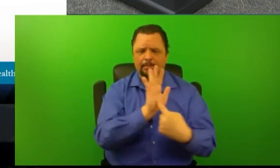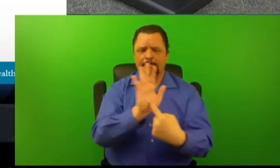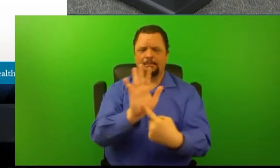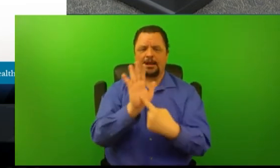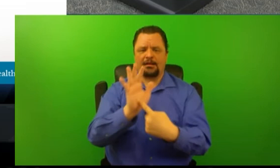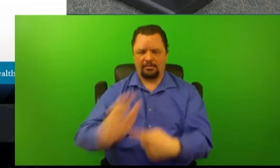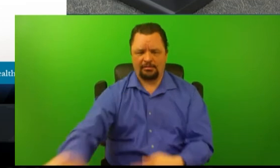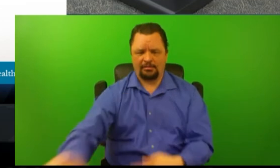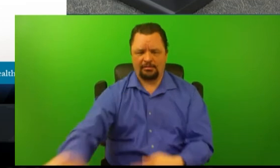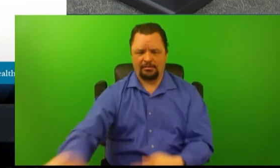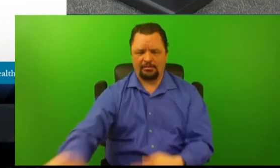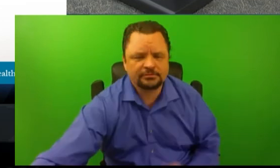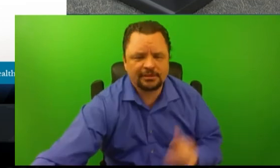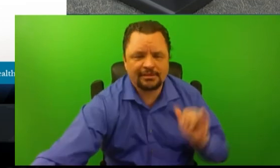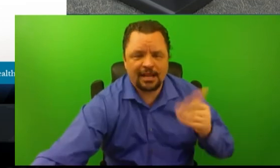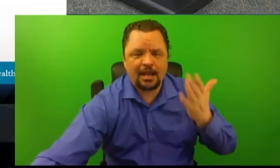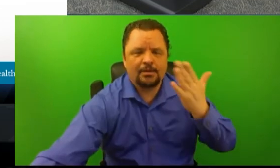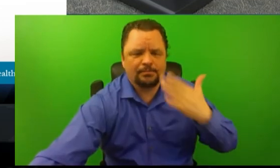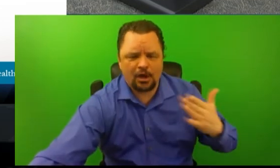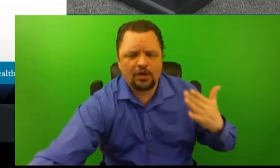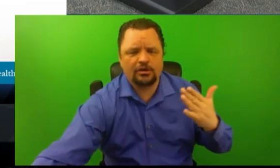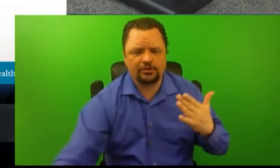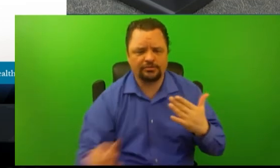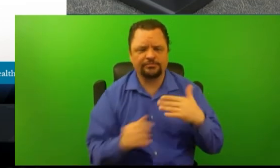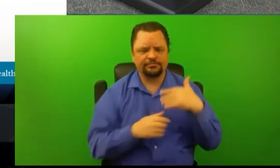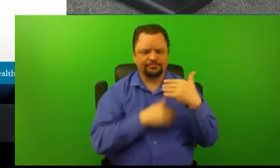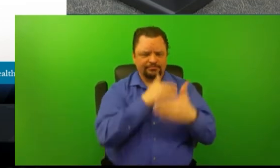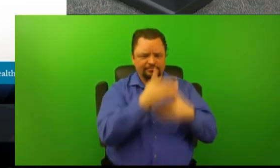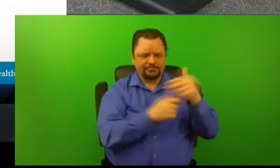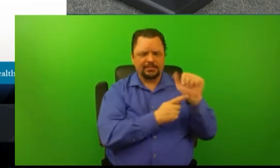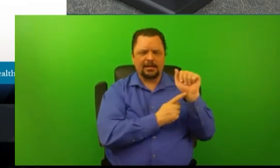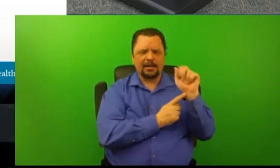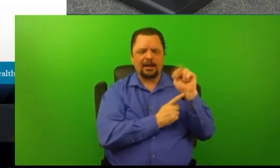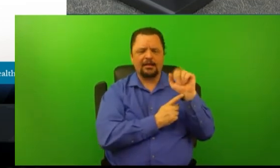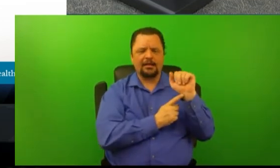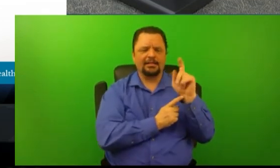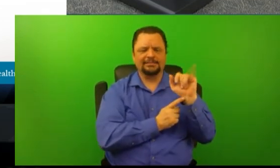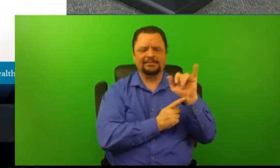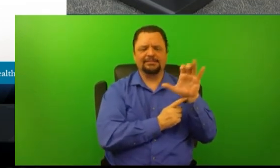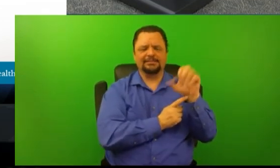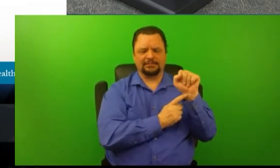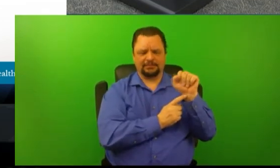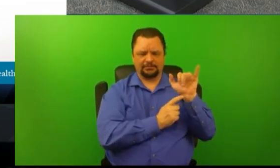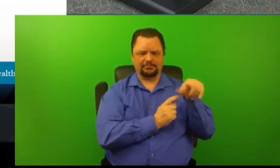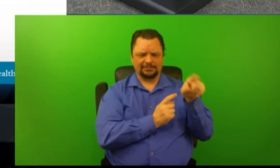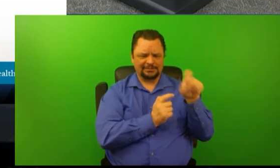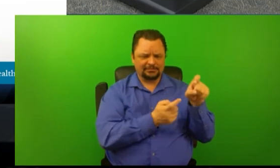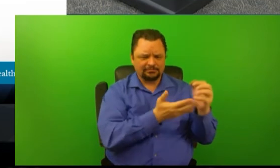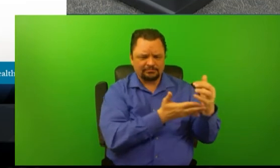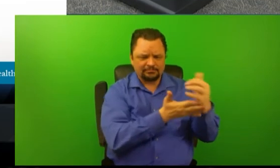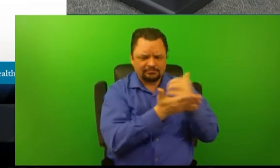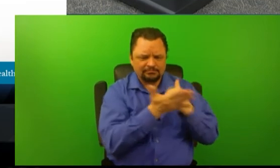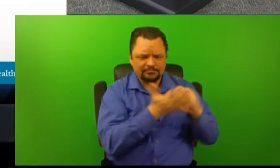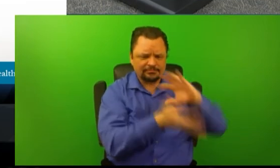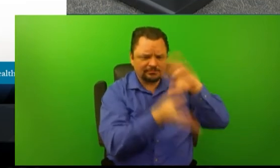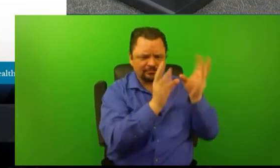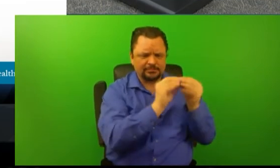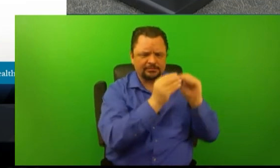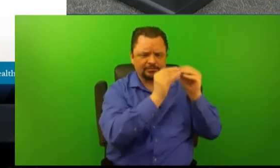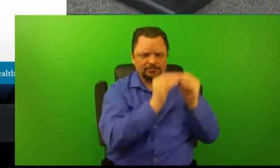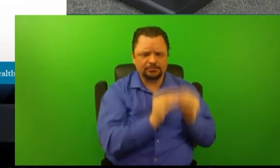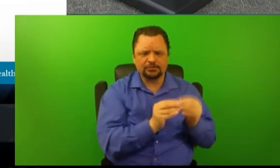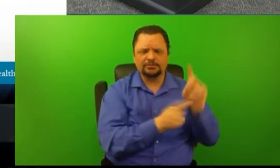and analytics team are the ones that compile the available data and brings it forward for conversation in our monthly